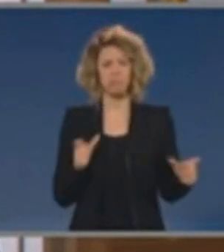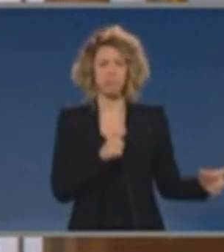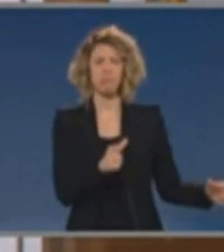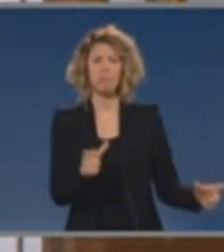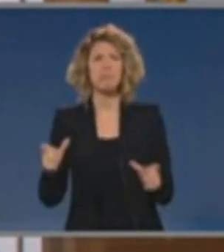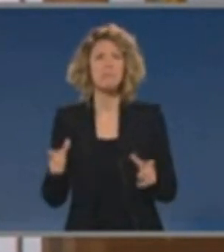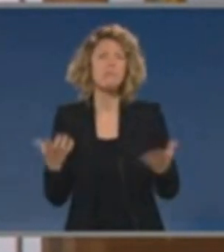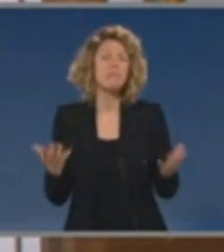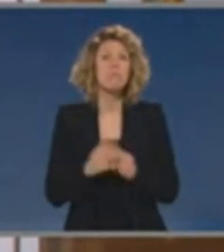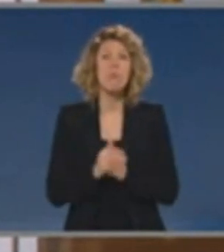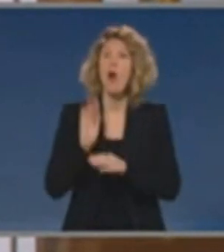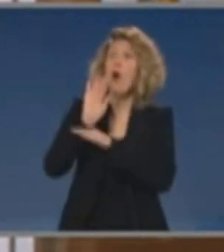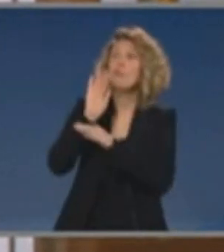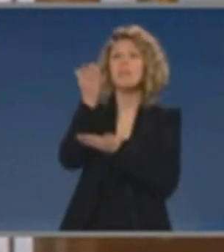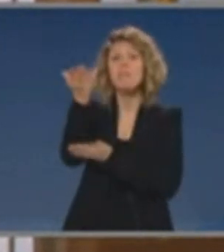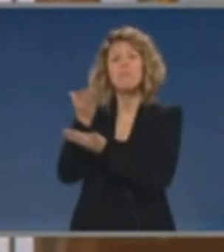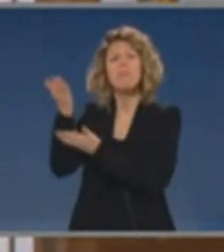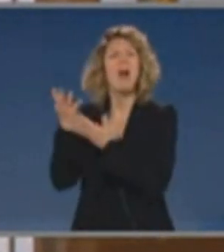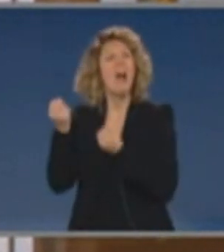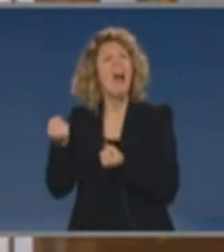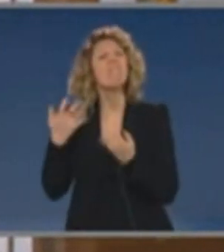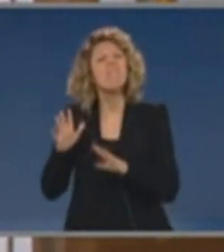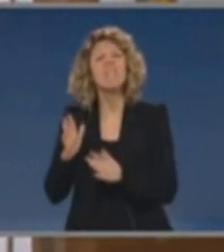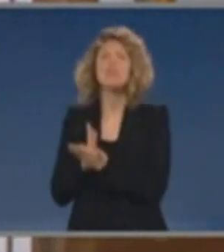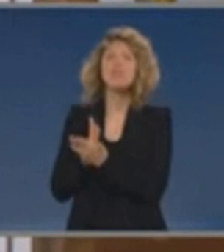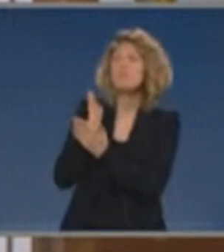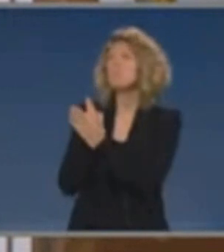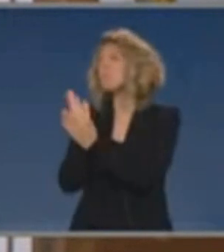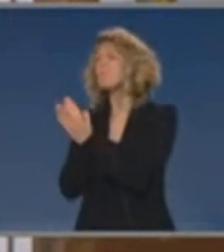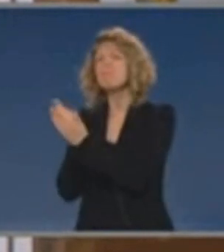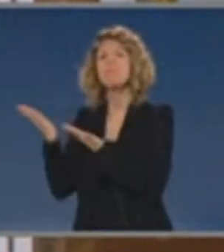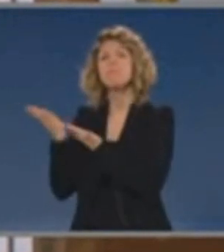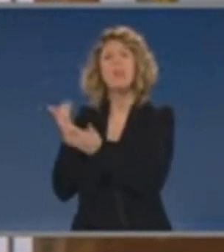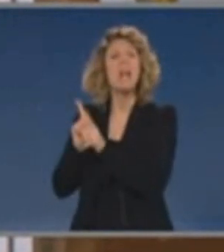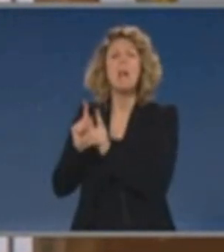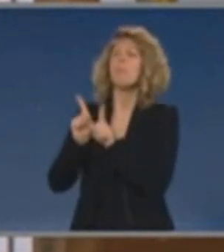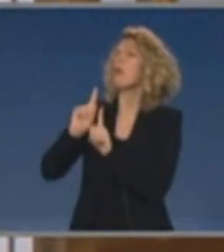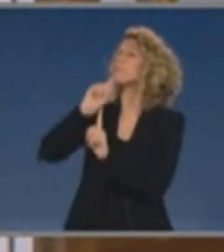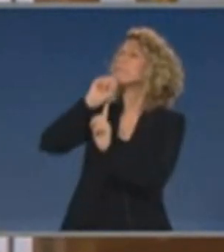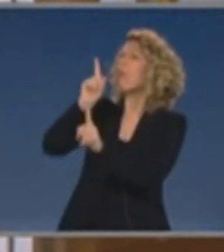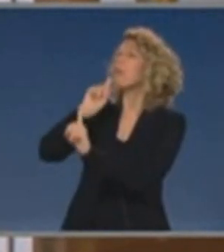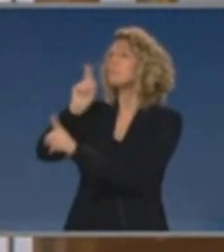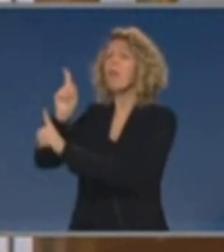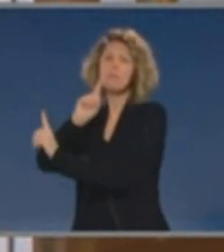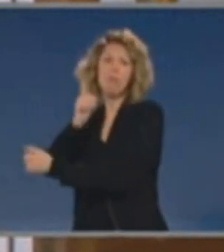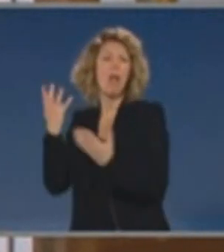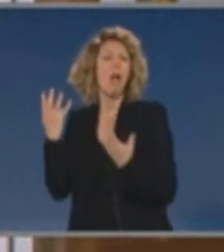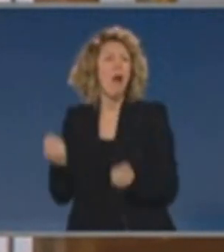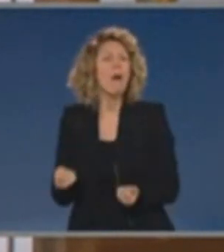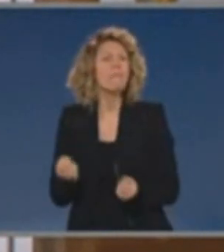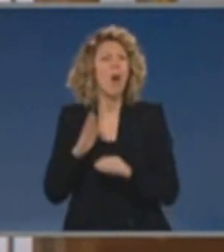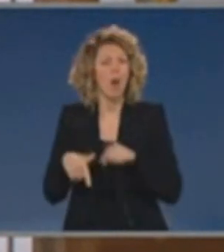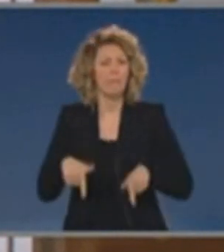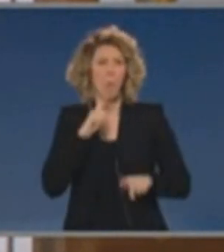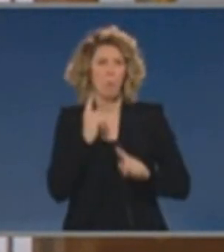to consultation with other countries, we have, through diplomatic channels, informed some of our key